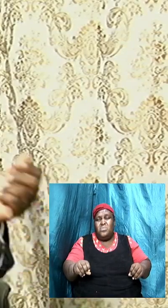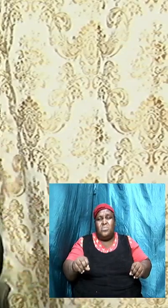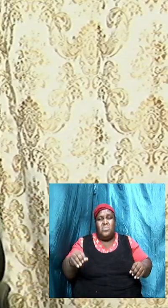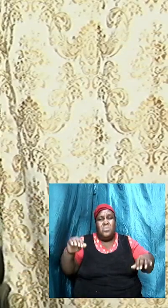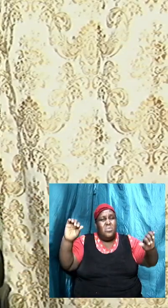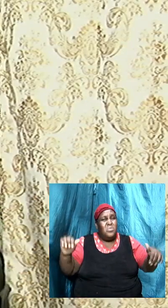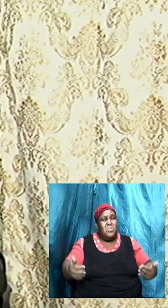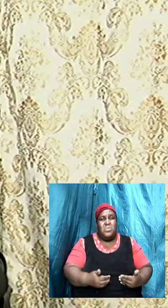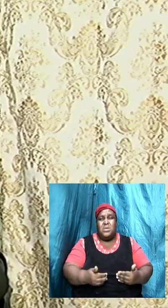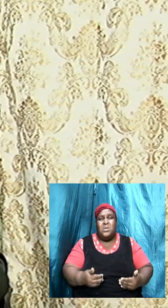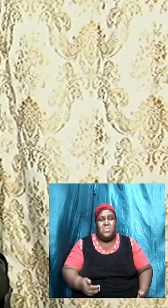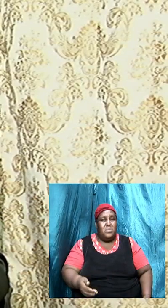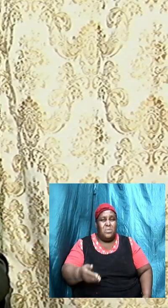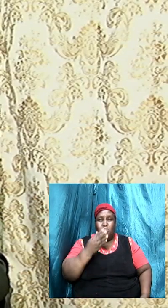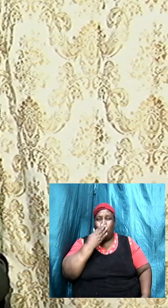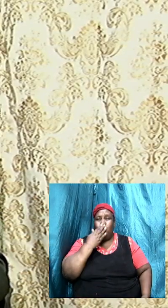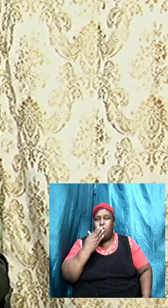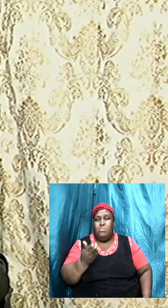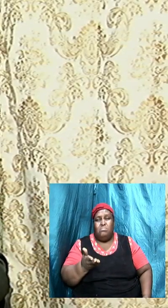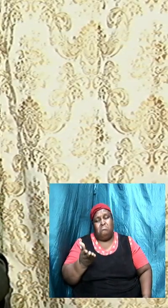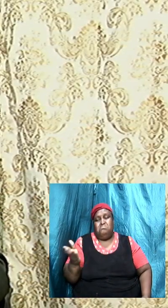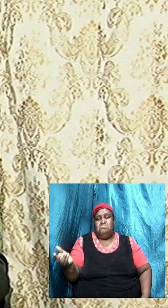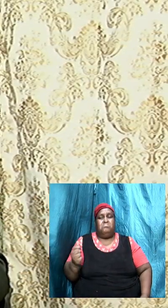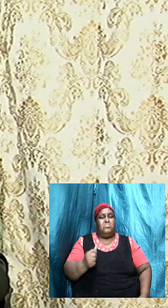social distancing.